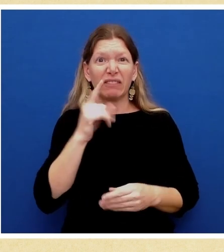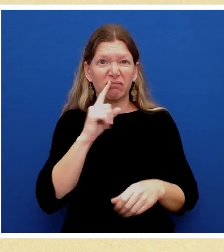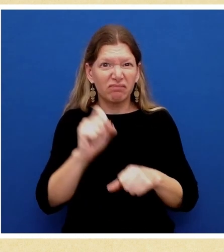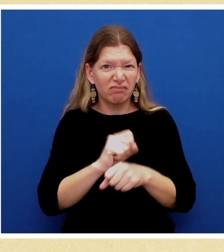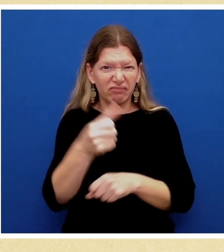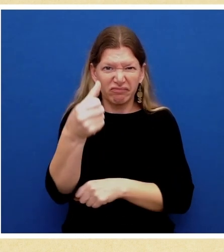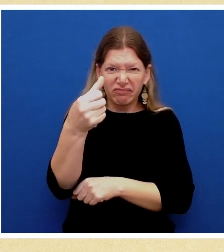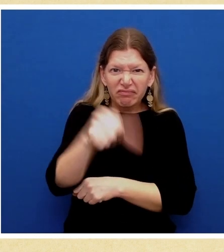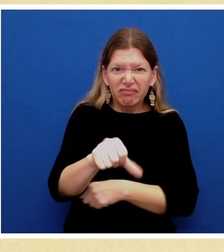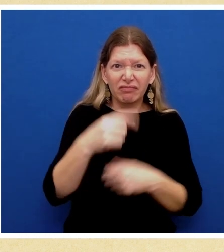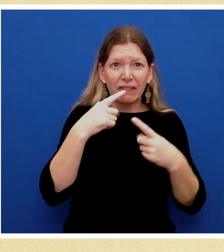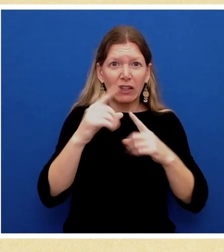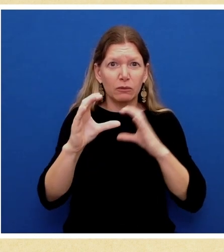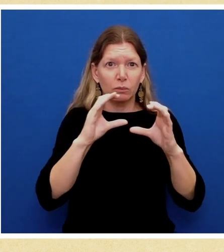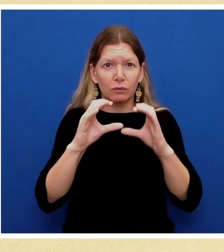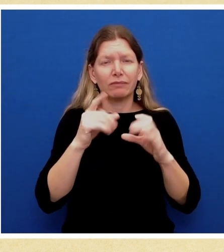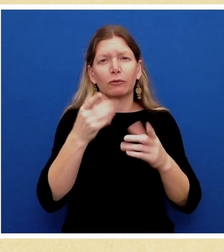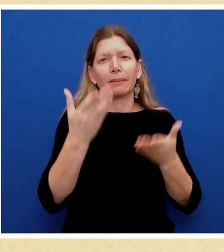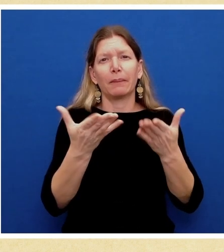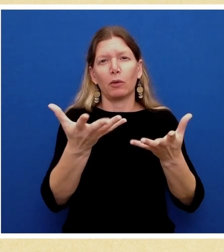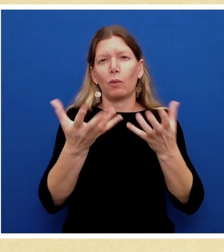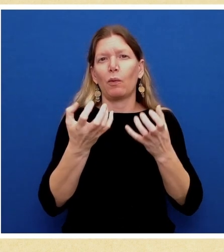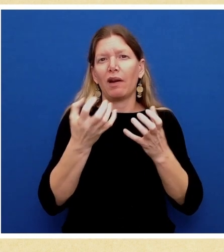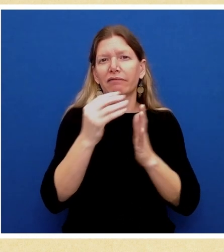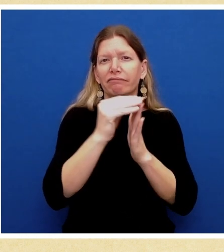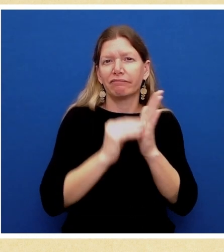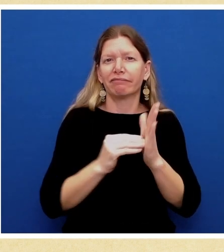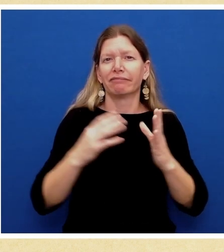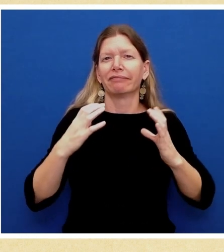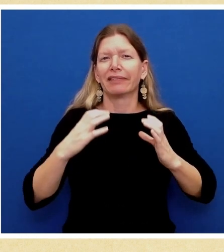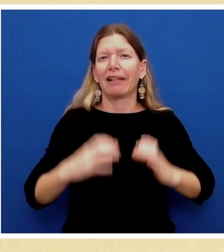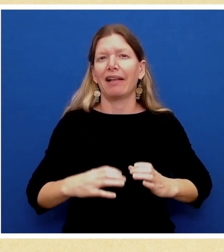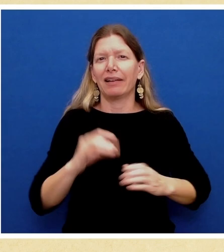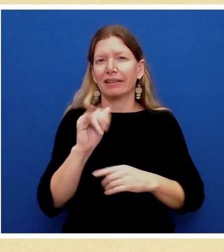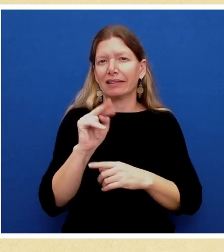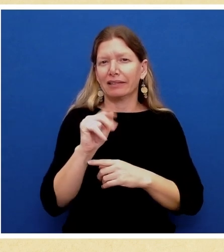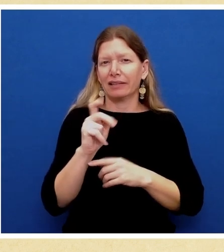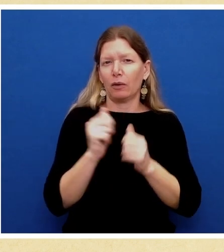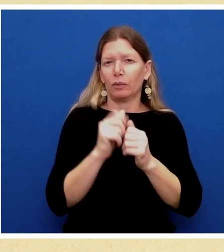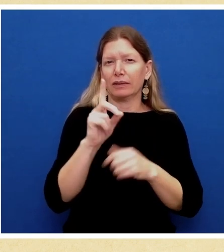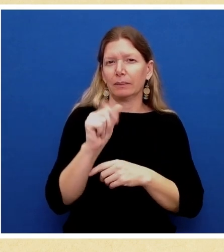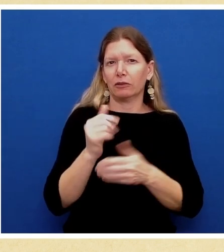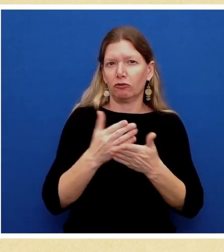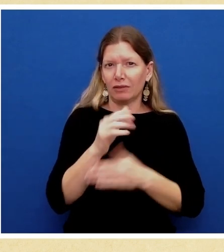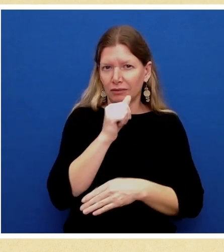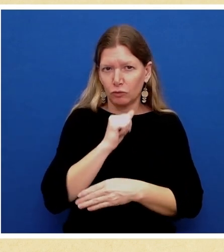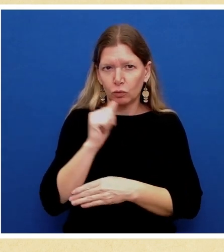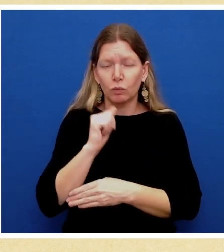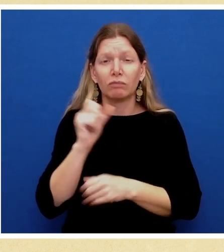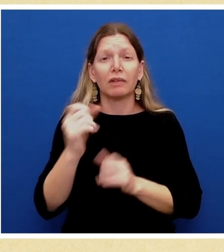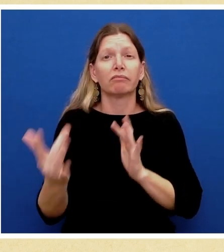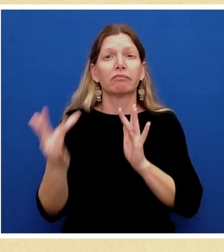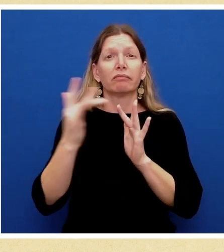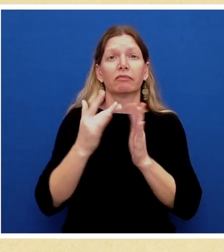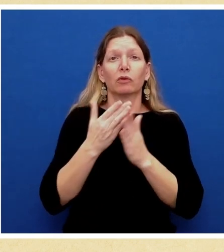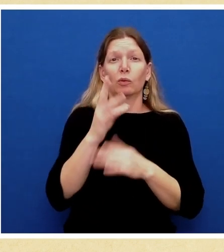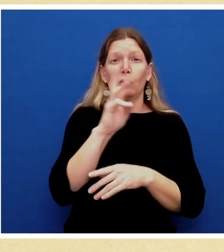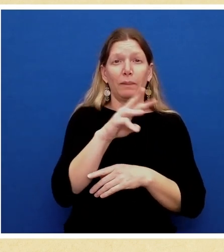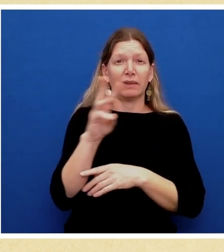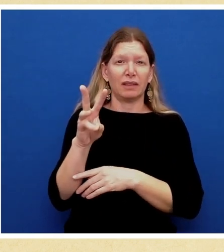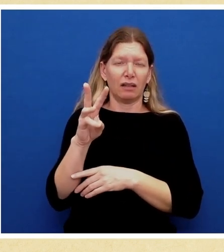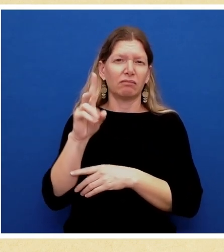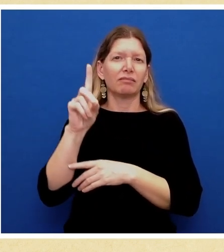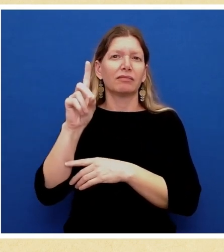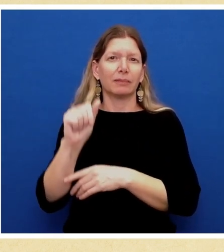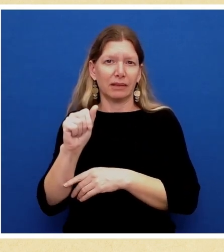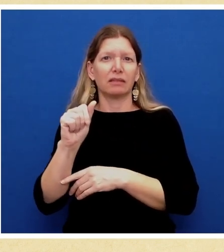If you've been denied effective communication, you may want to complete a client intake with Disability Rights Arizona. You can contact us through our